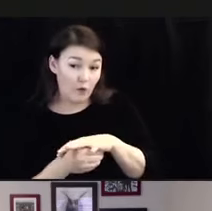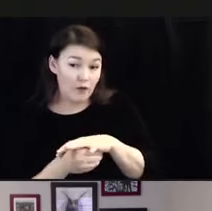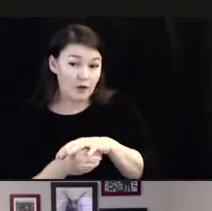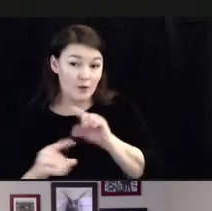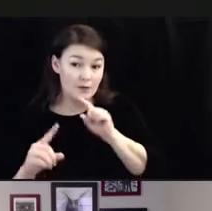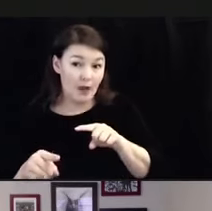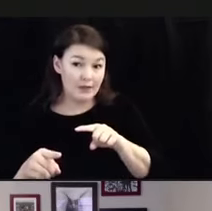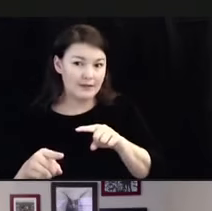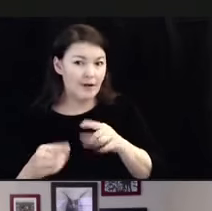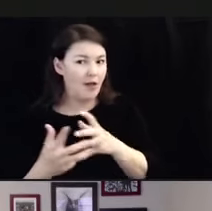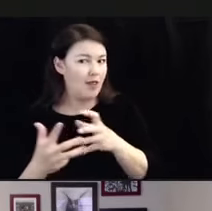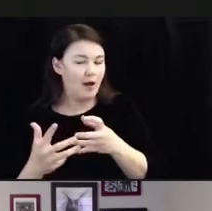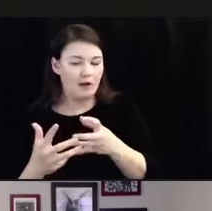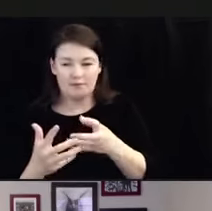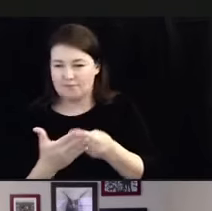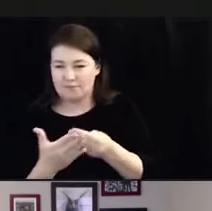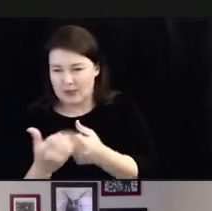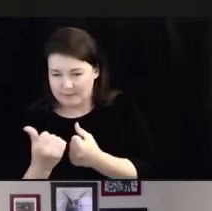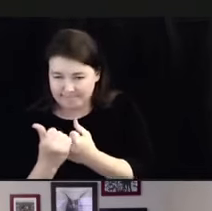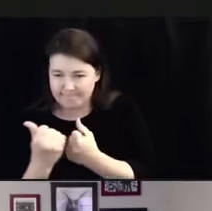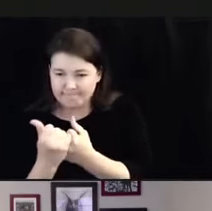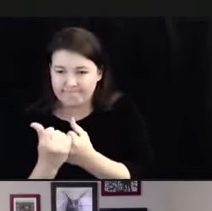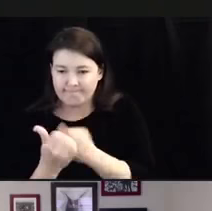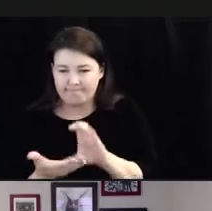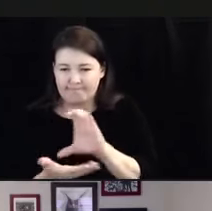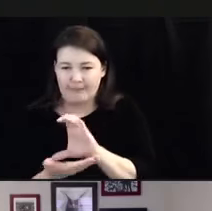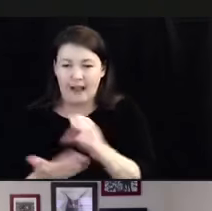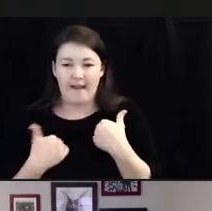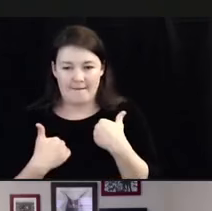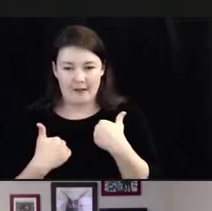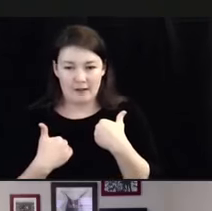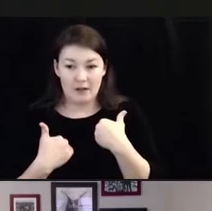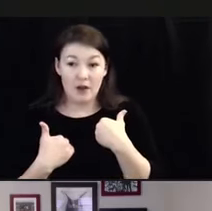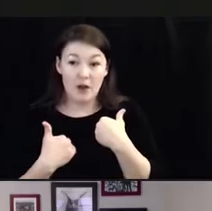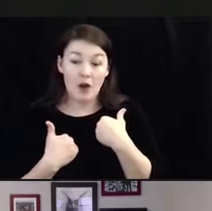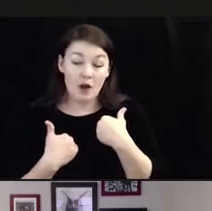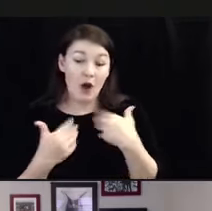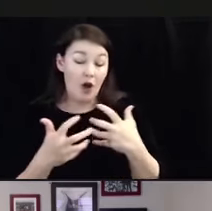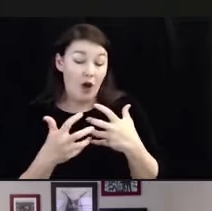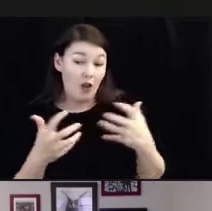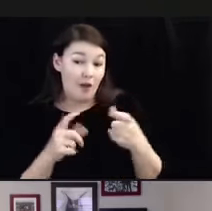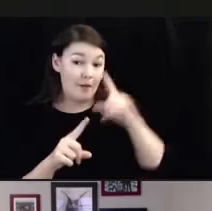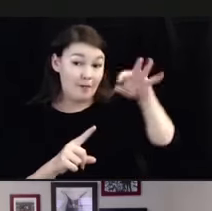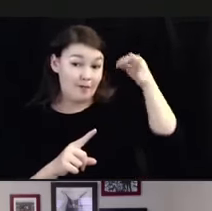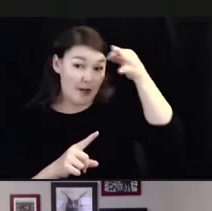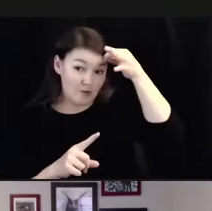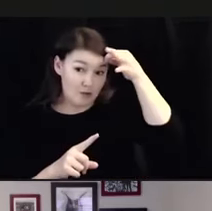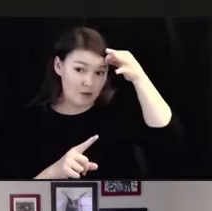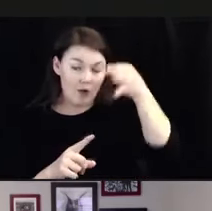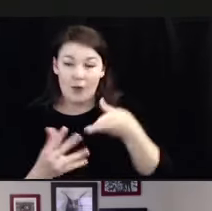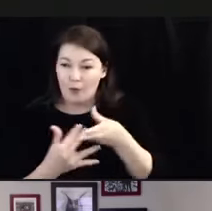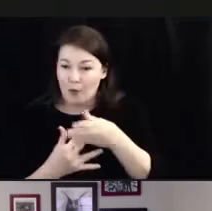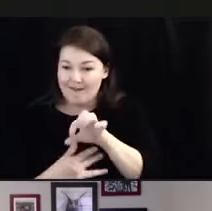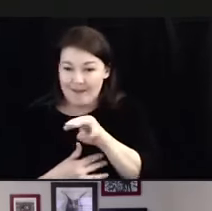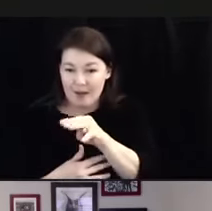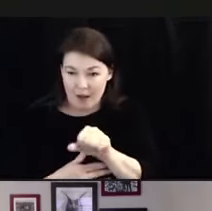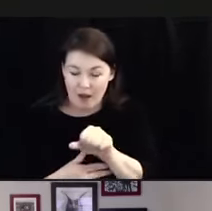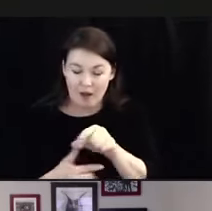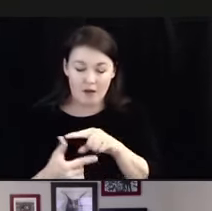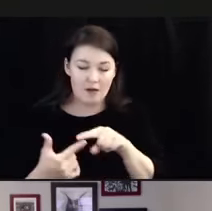funded. It's well funded largely federally through FEMA, through direct